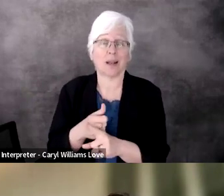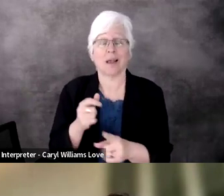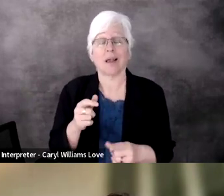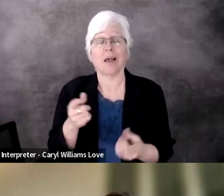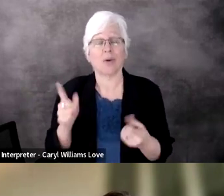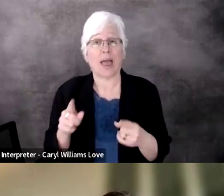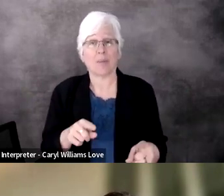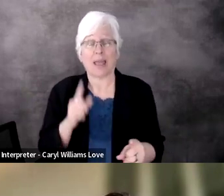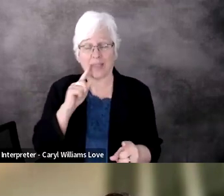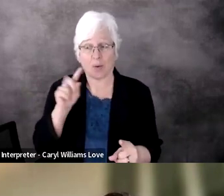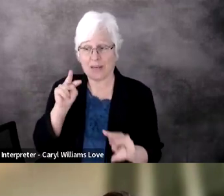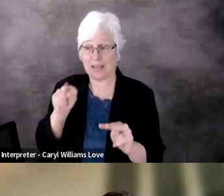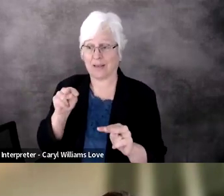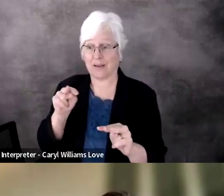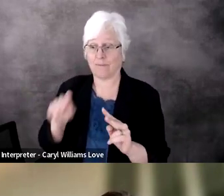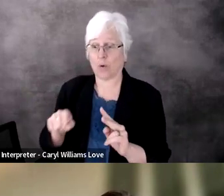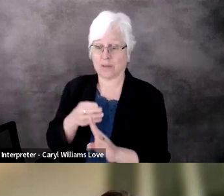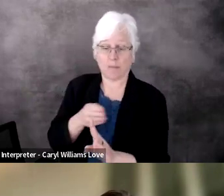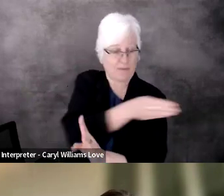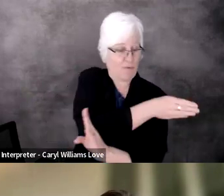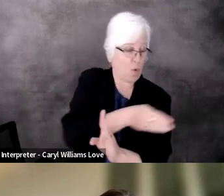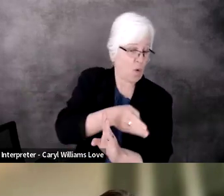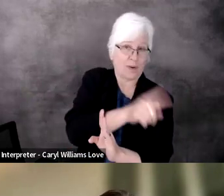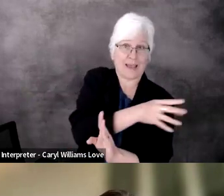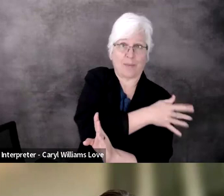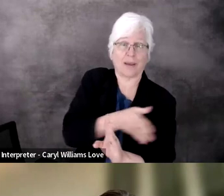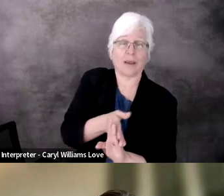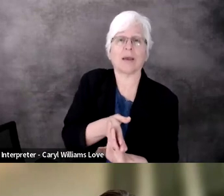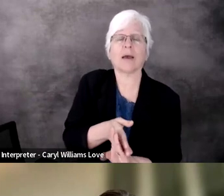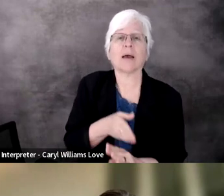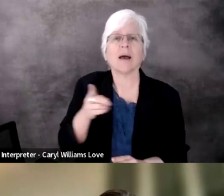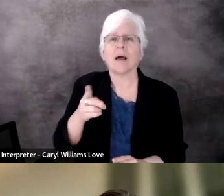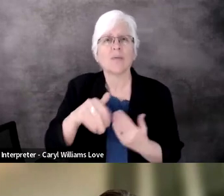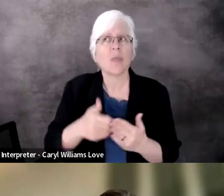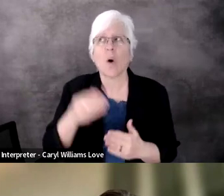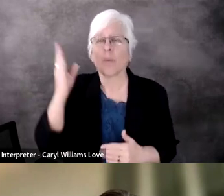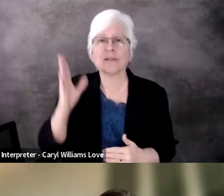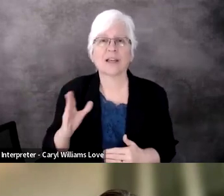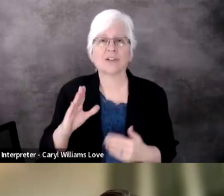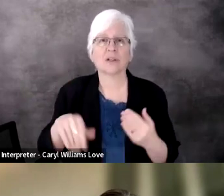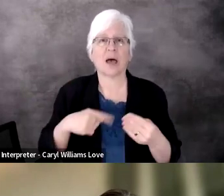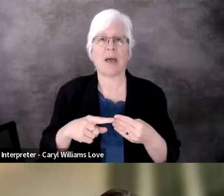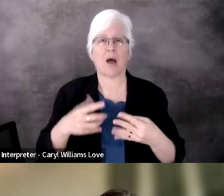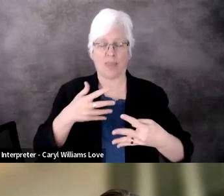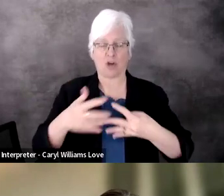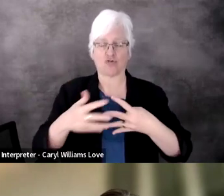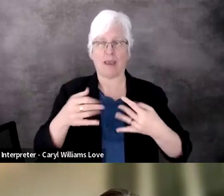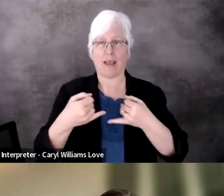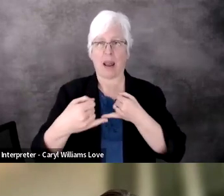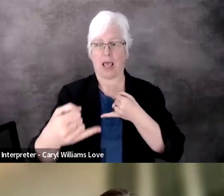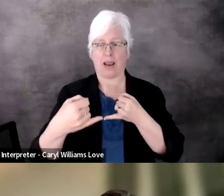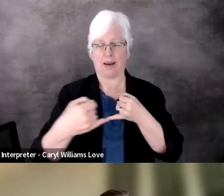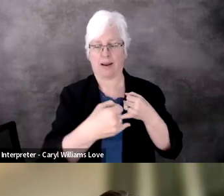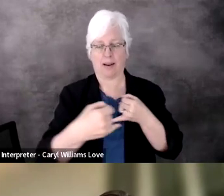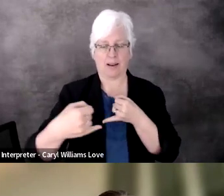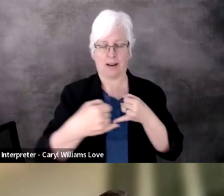on that. And there's a Dr. Rick Rees at Harborview does a lot of, he has a whole presentation on the gray line between what is an overdose and what is